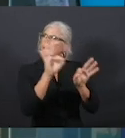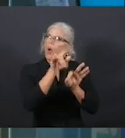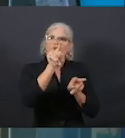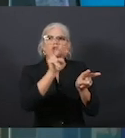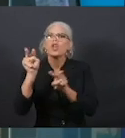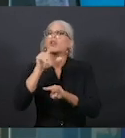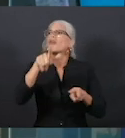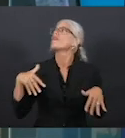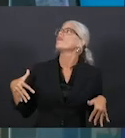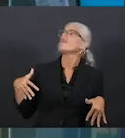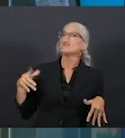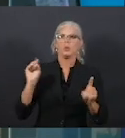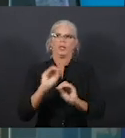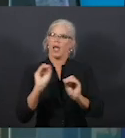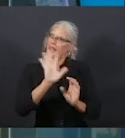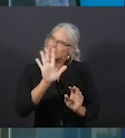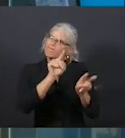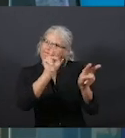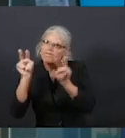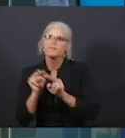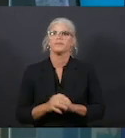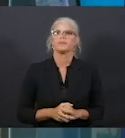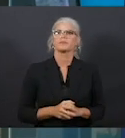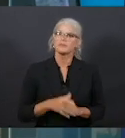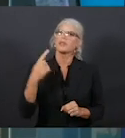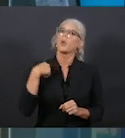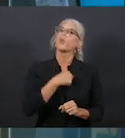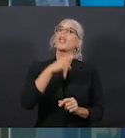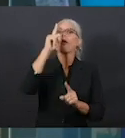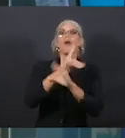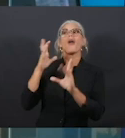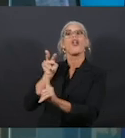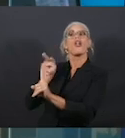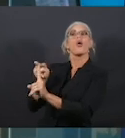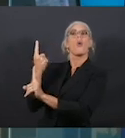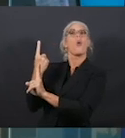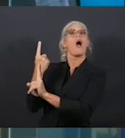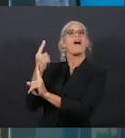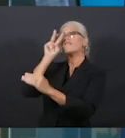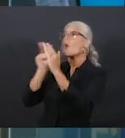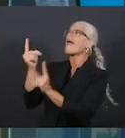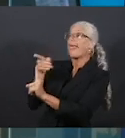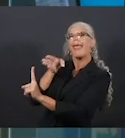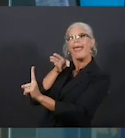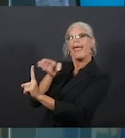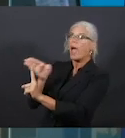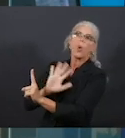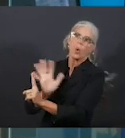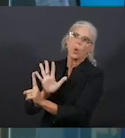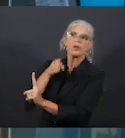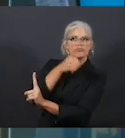remind residents to not focus on one forecast cone. The hazards in this situation are going to be